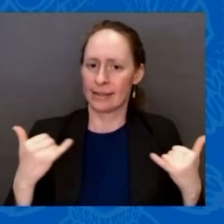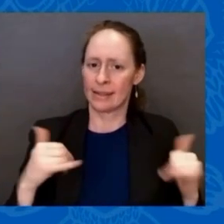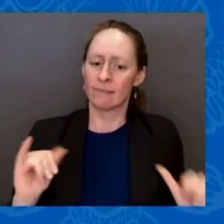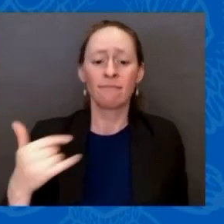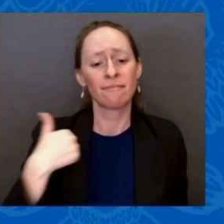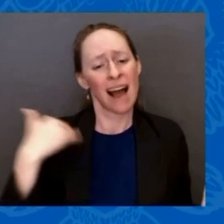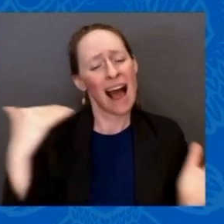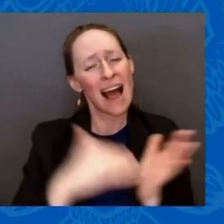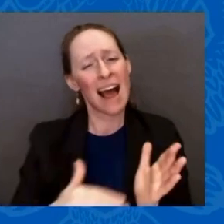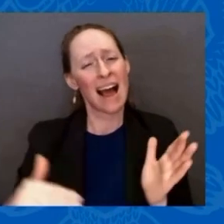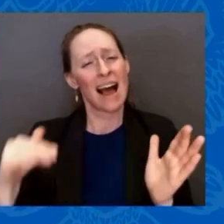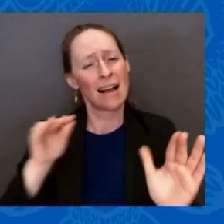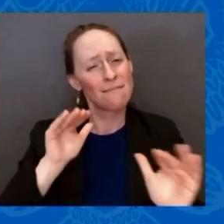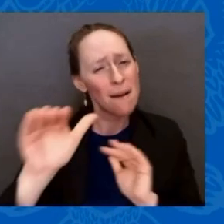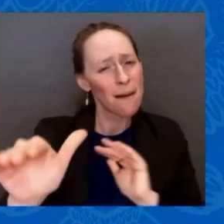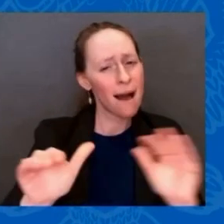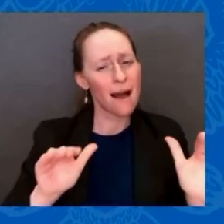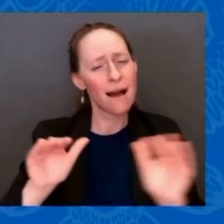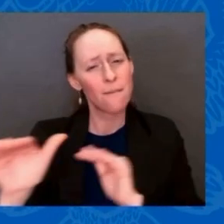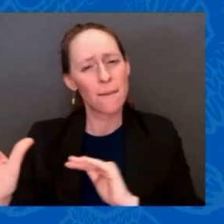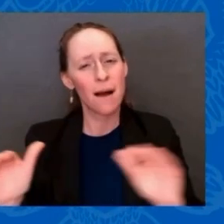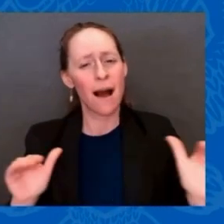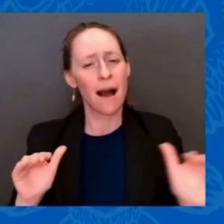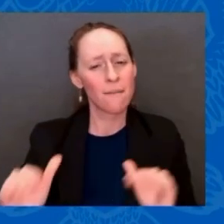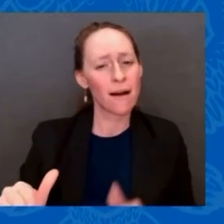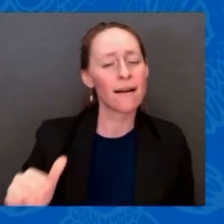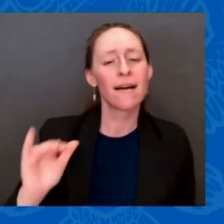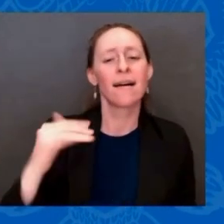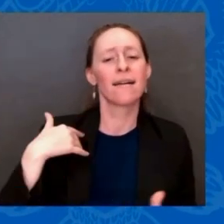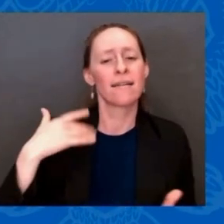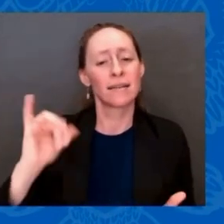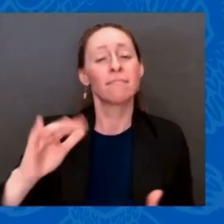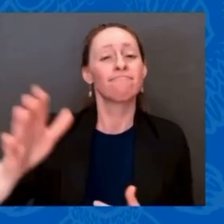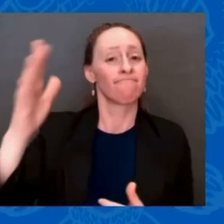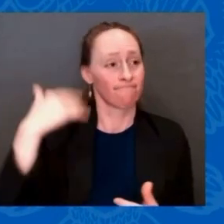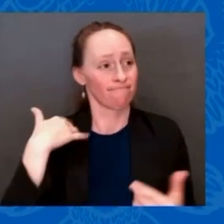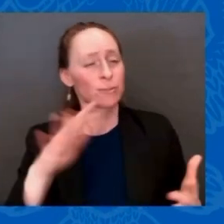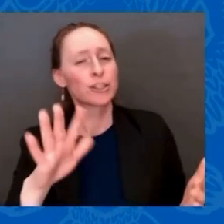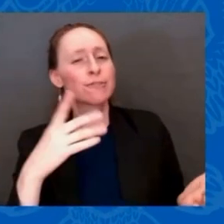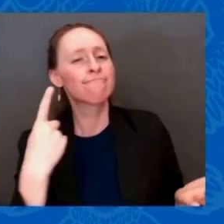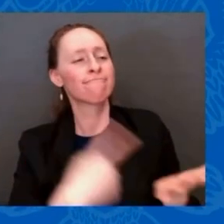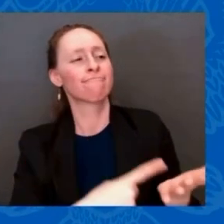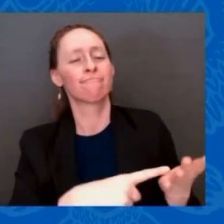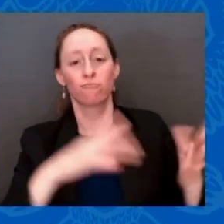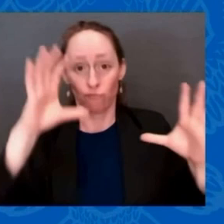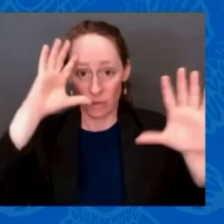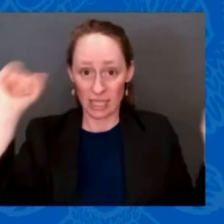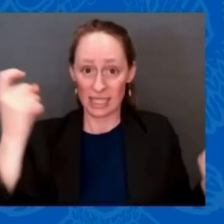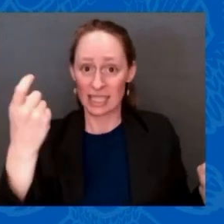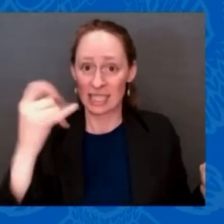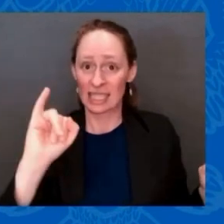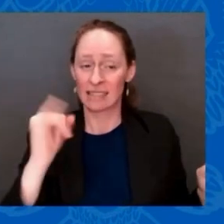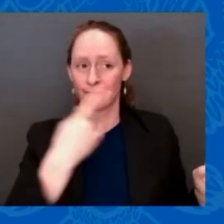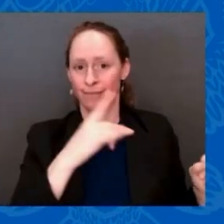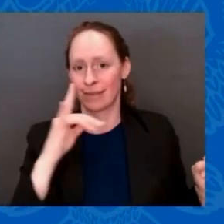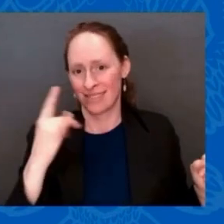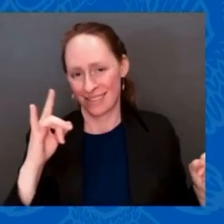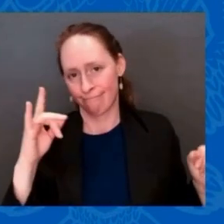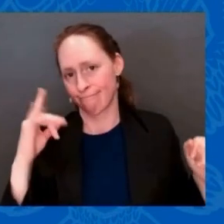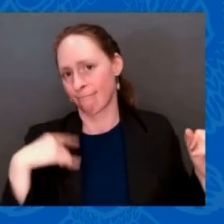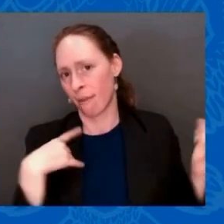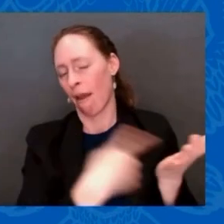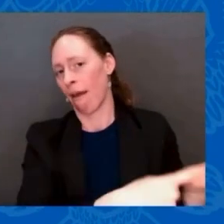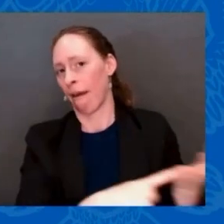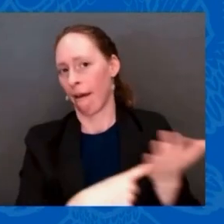traveled 17,000 miles with him. I've spoken with him more than any other head of state, because it started when I was vice president, and President